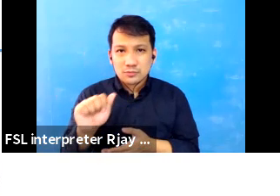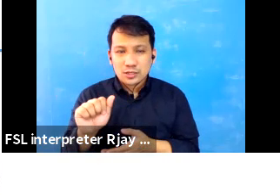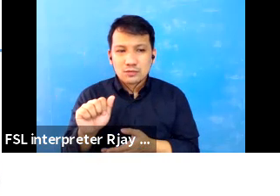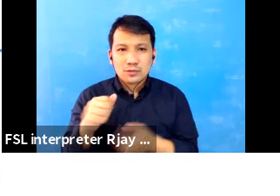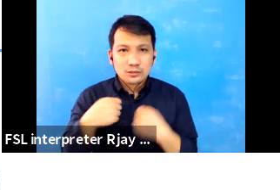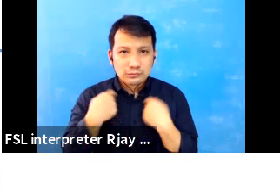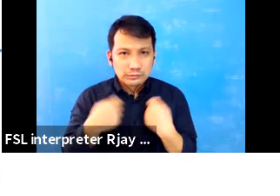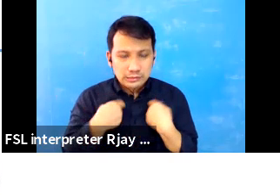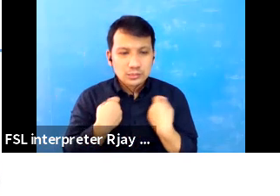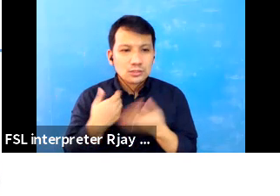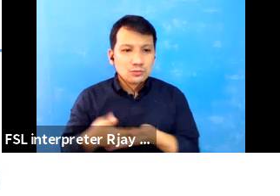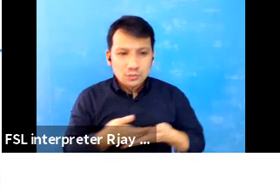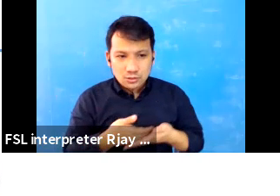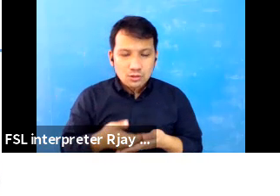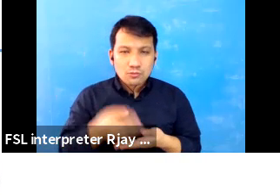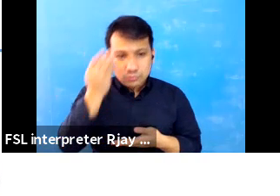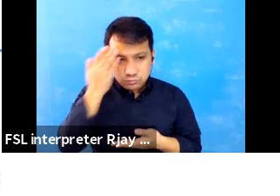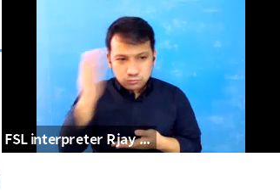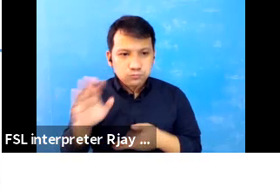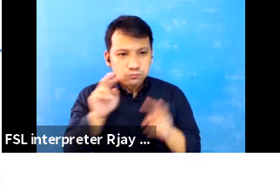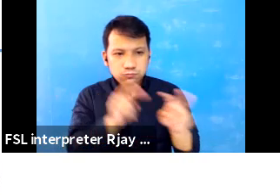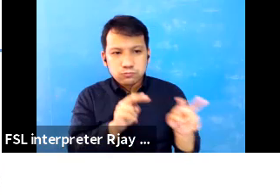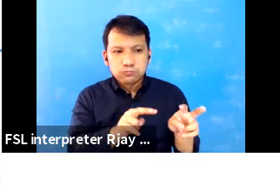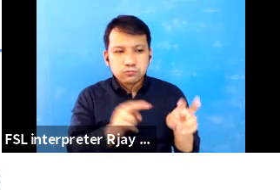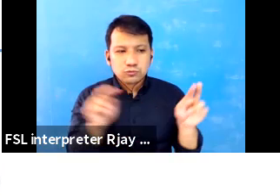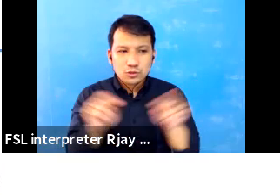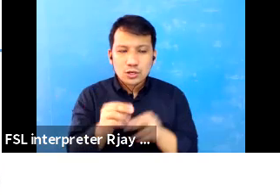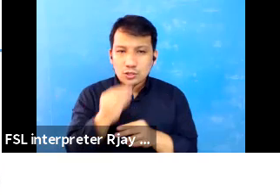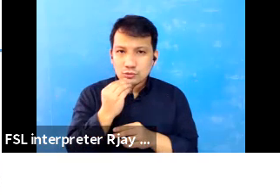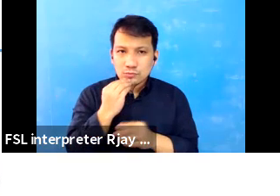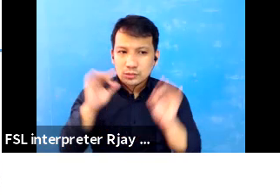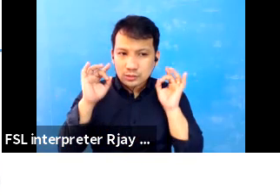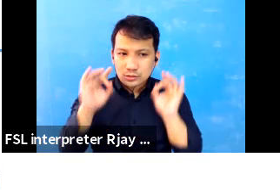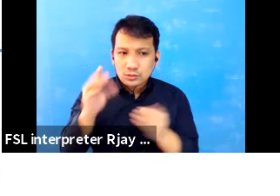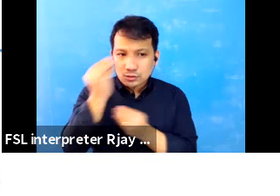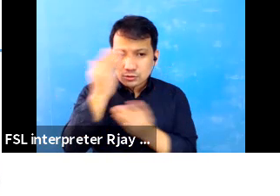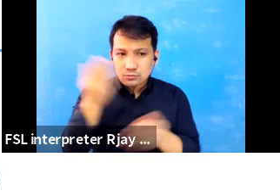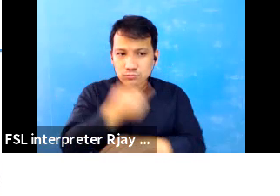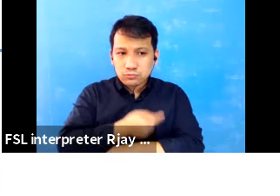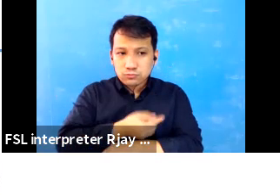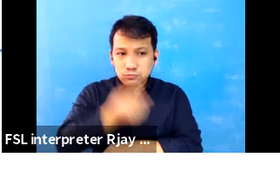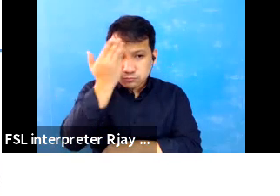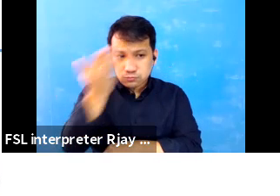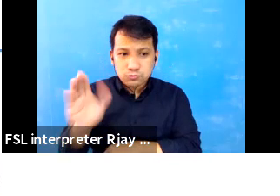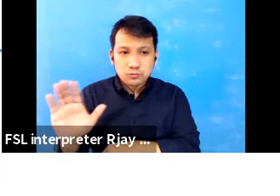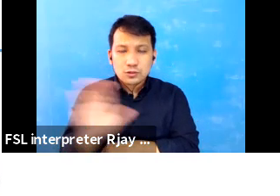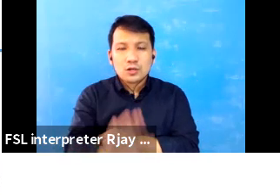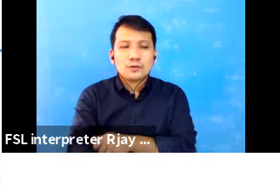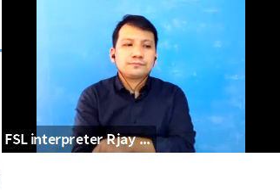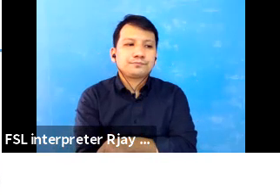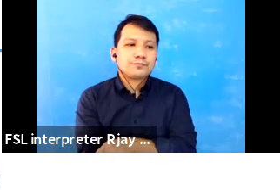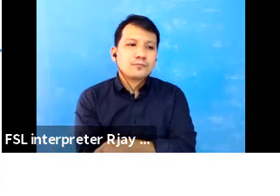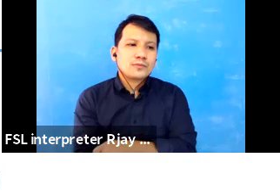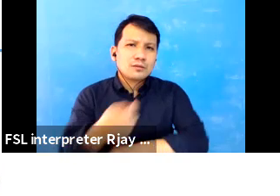teenage pregnancy. For pregnancy, we look at the nutritionally at risk. There is a table which is known as Magbitang